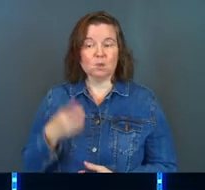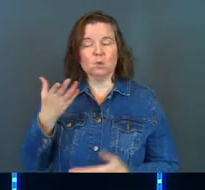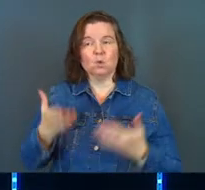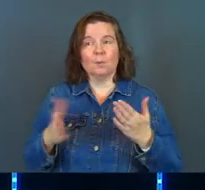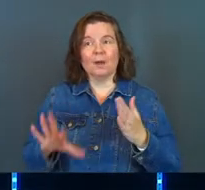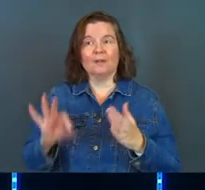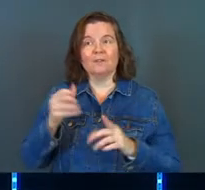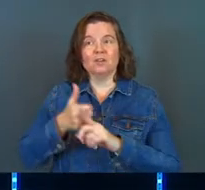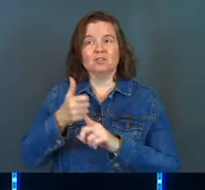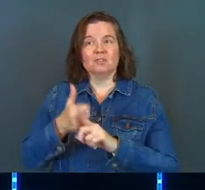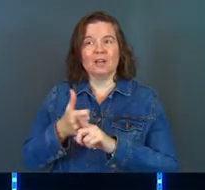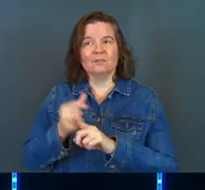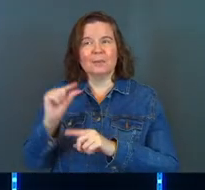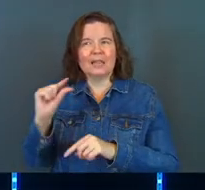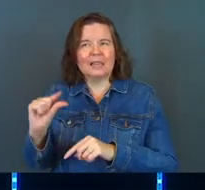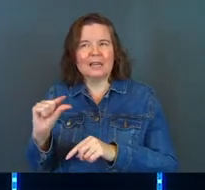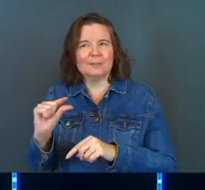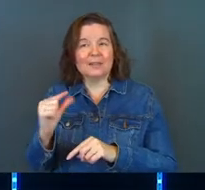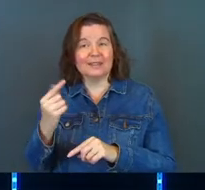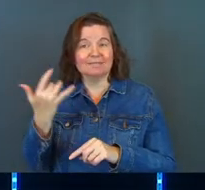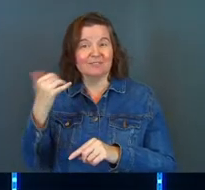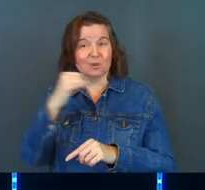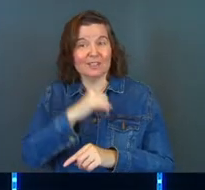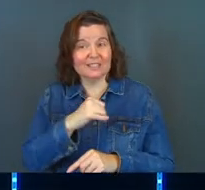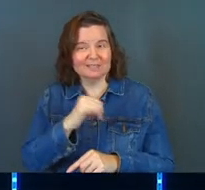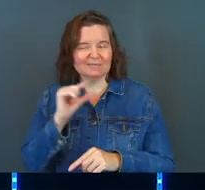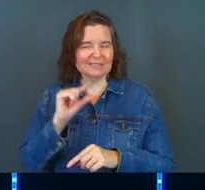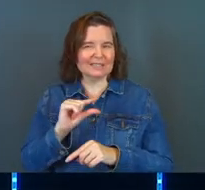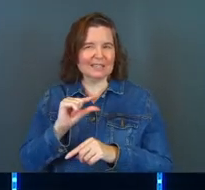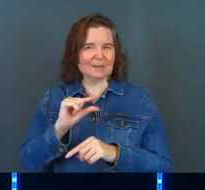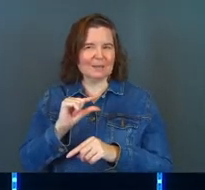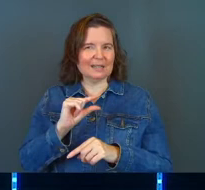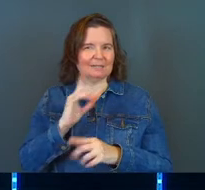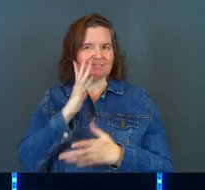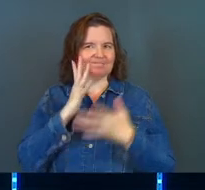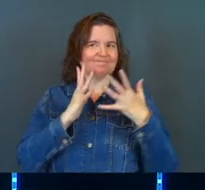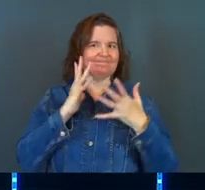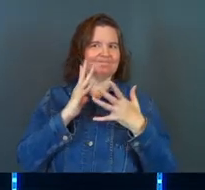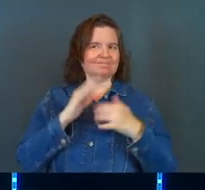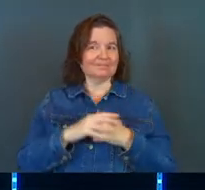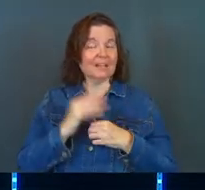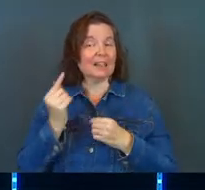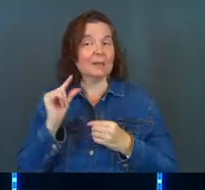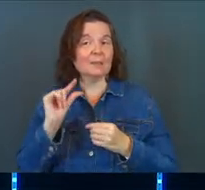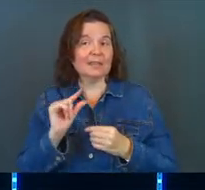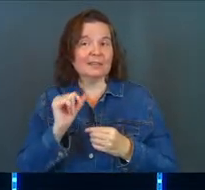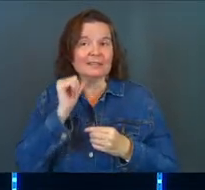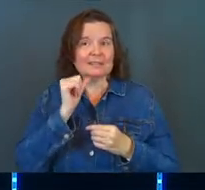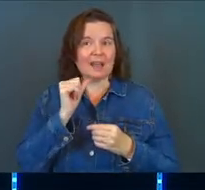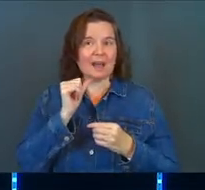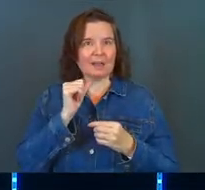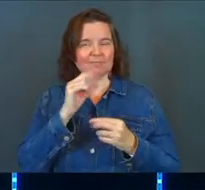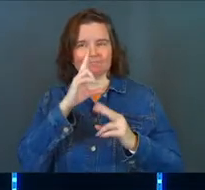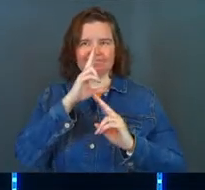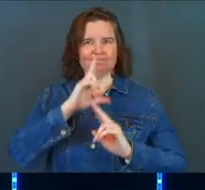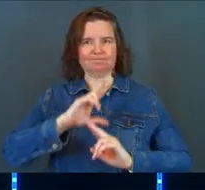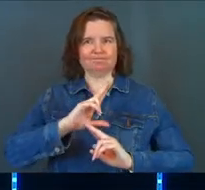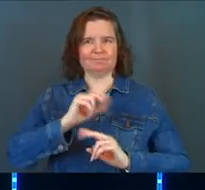You might find yourself being a little bit foolish, a little bit humiliated, a little bit